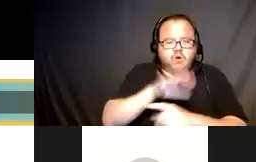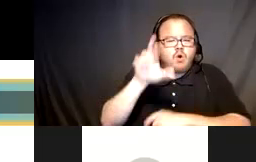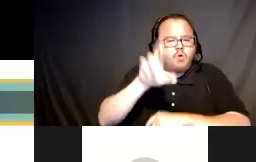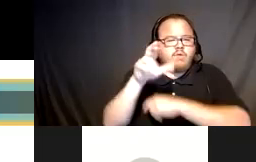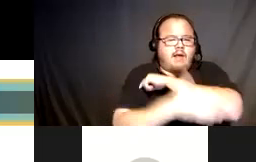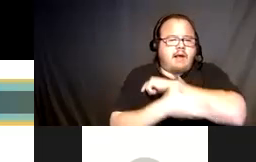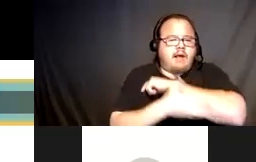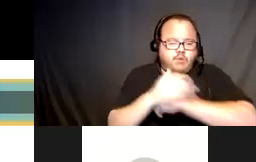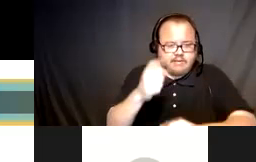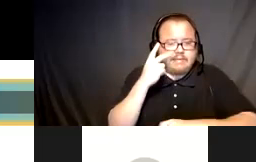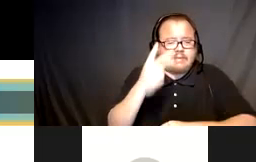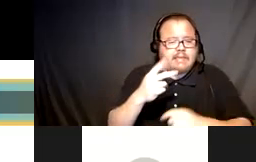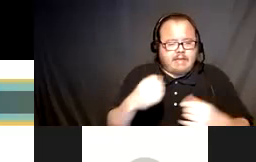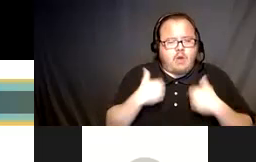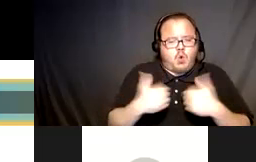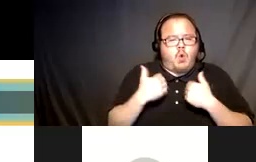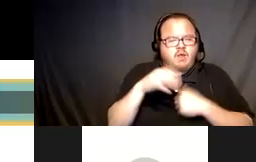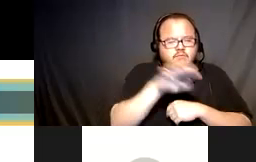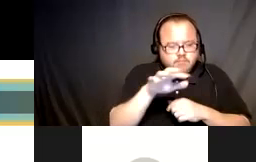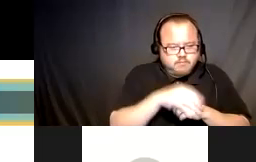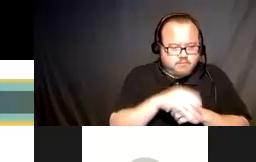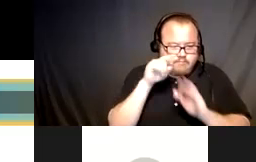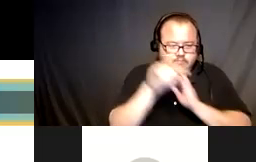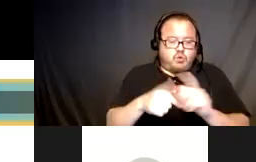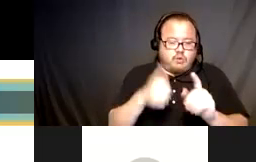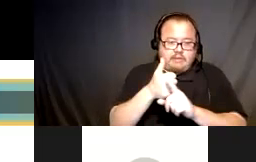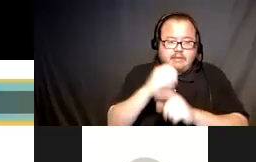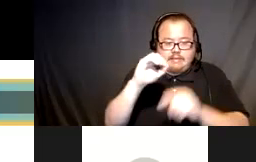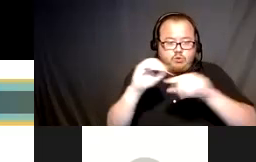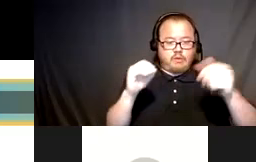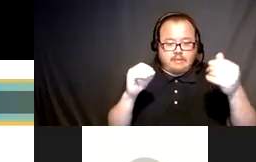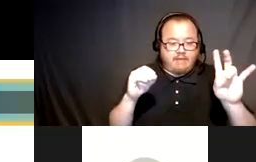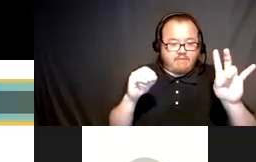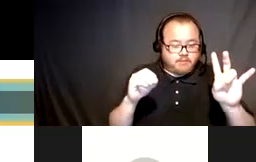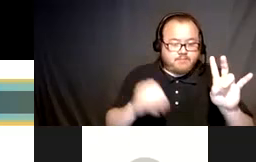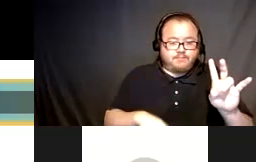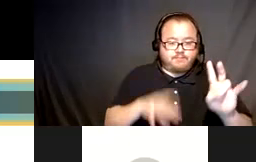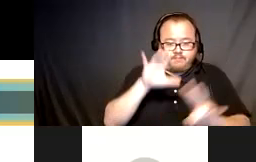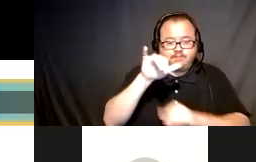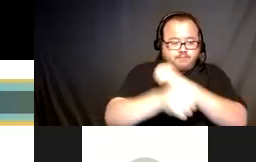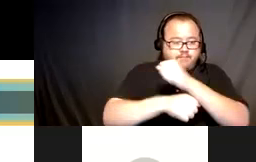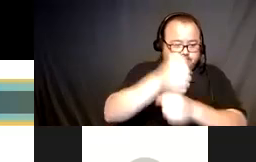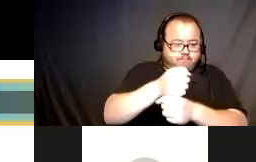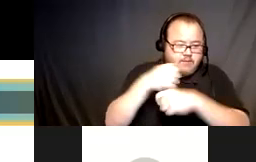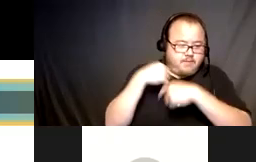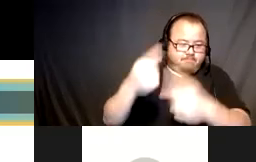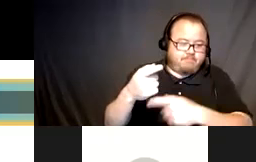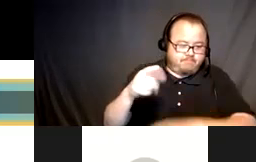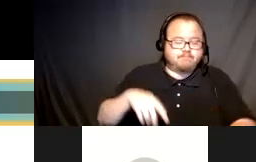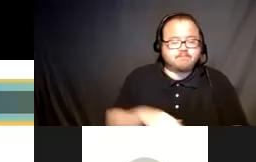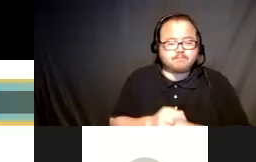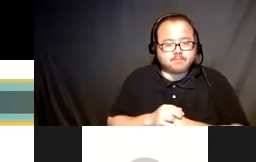And here we can see the suicide deaths for the 0 to 17 age group by year. And